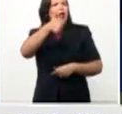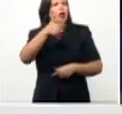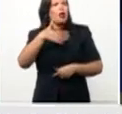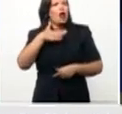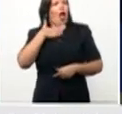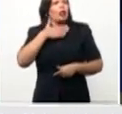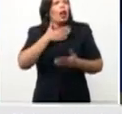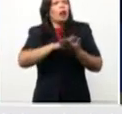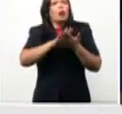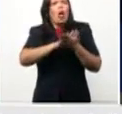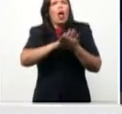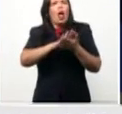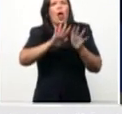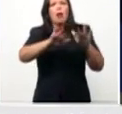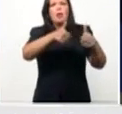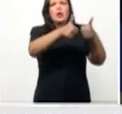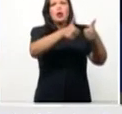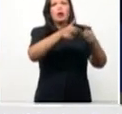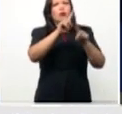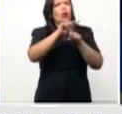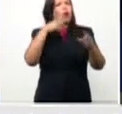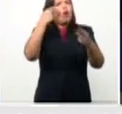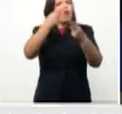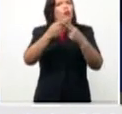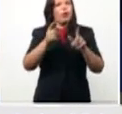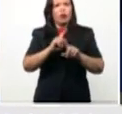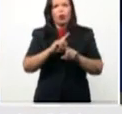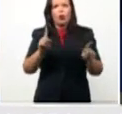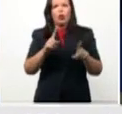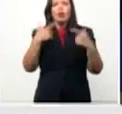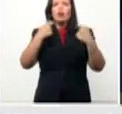asymptomatic. In the behavior of the pandemic,